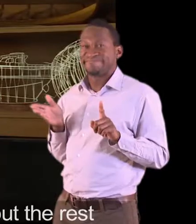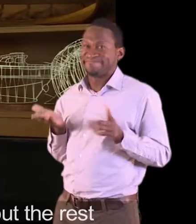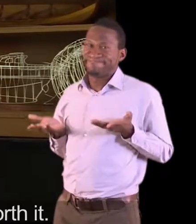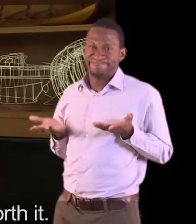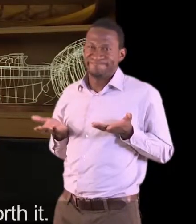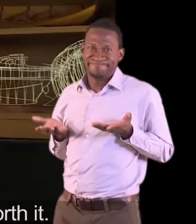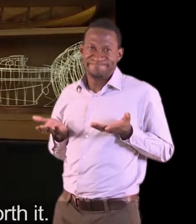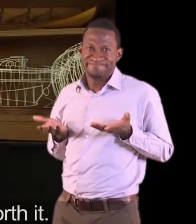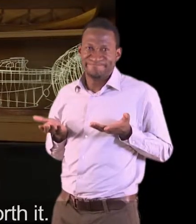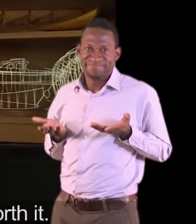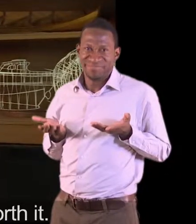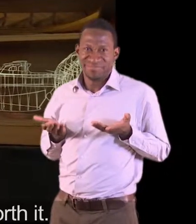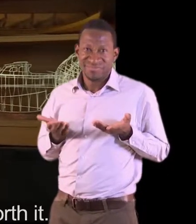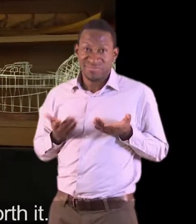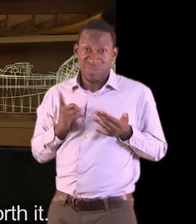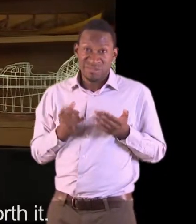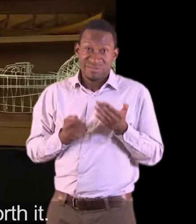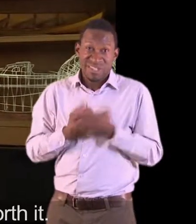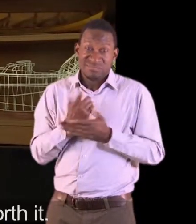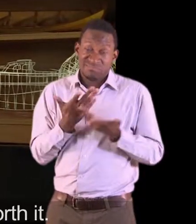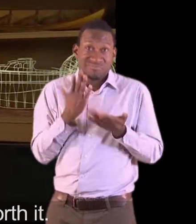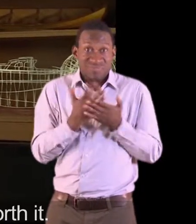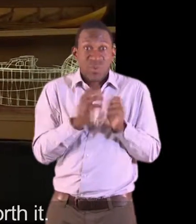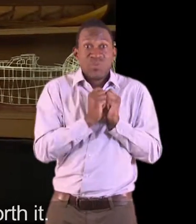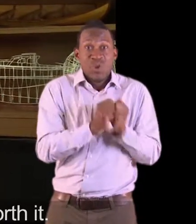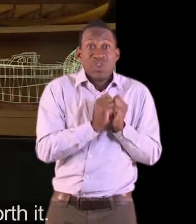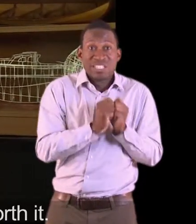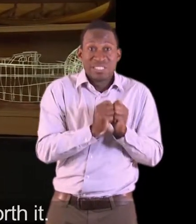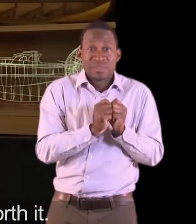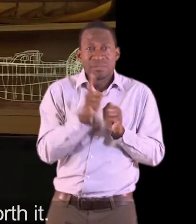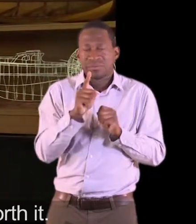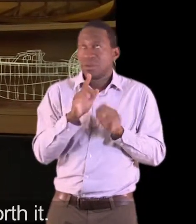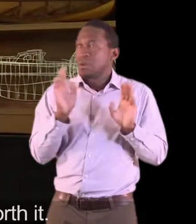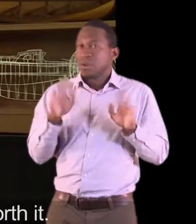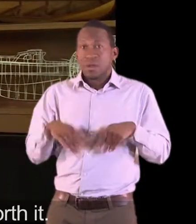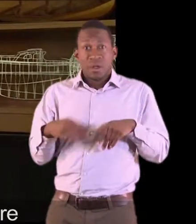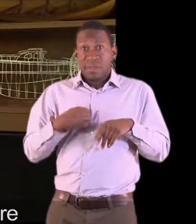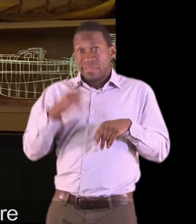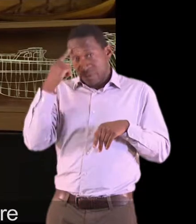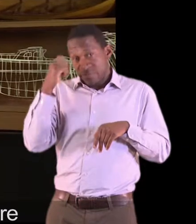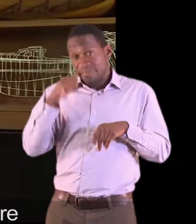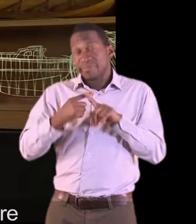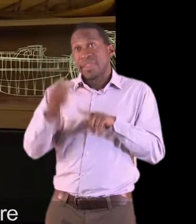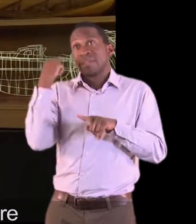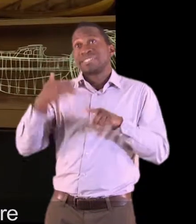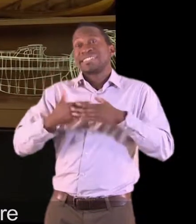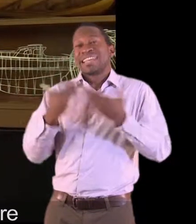that often, but when it did, it was worth it. But,